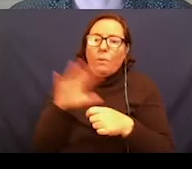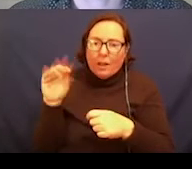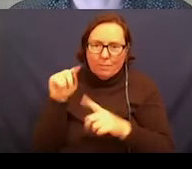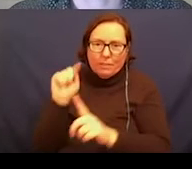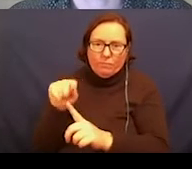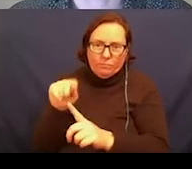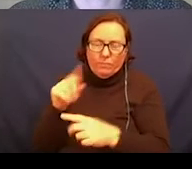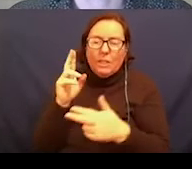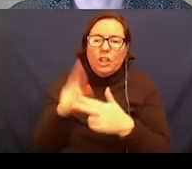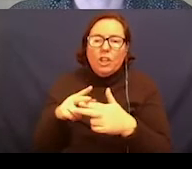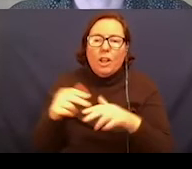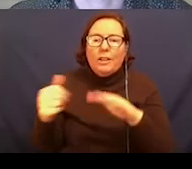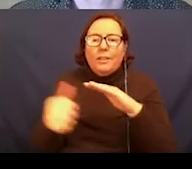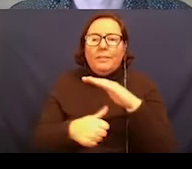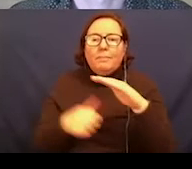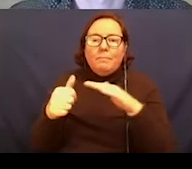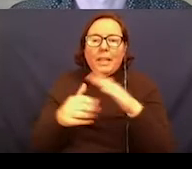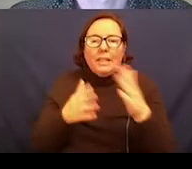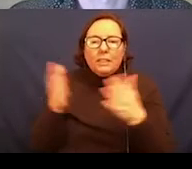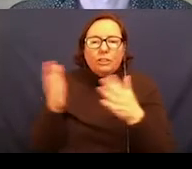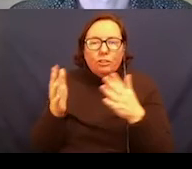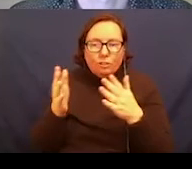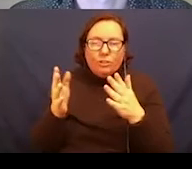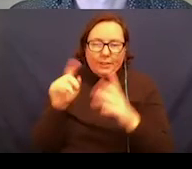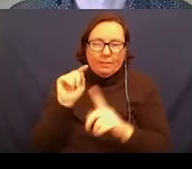through what is called basic service.